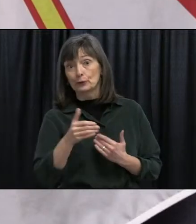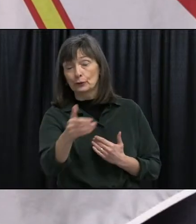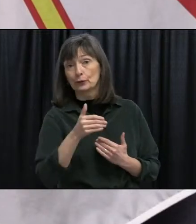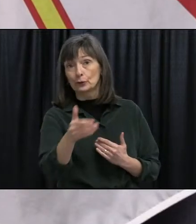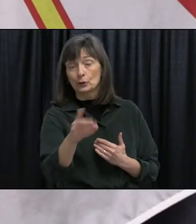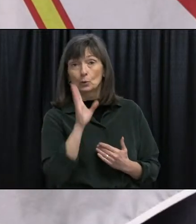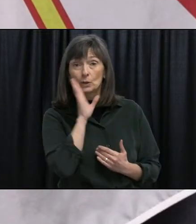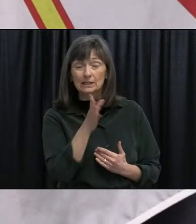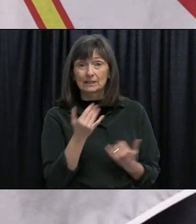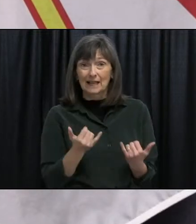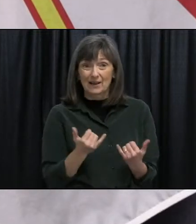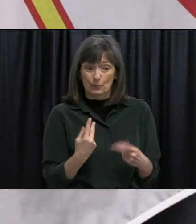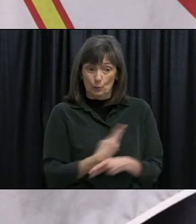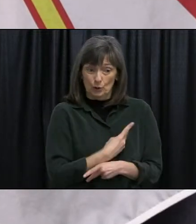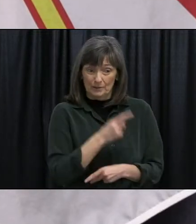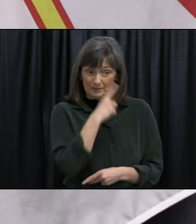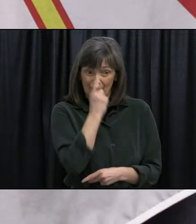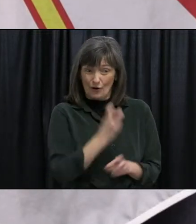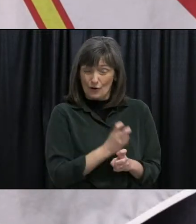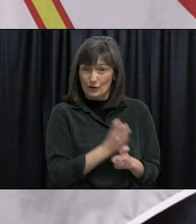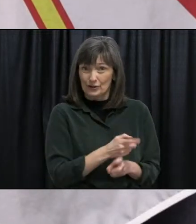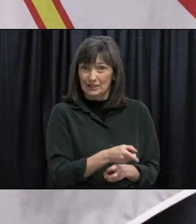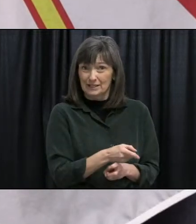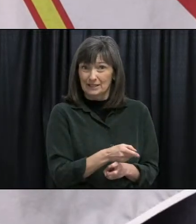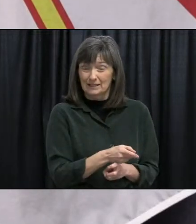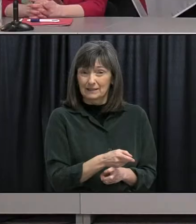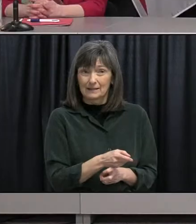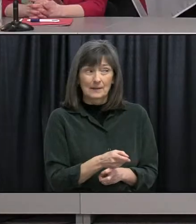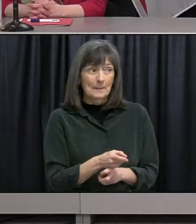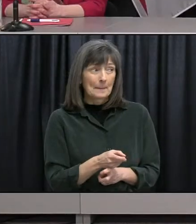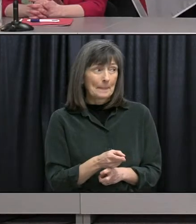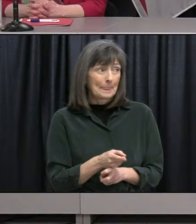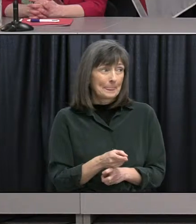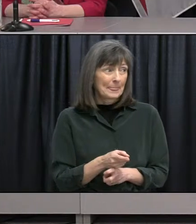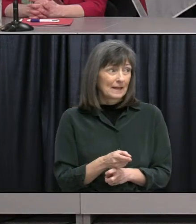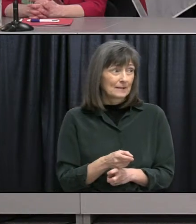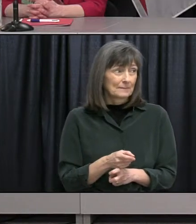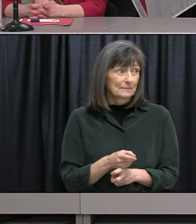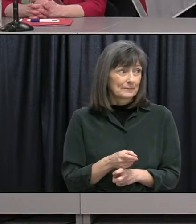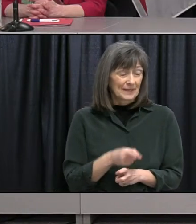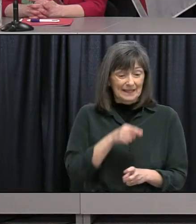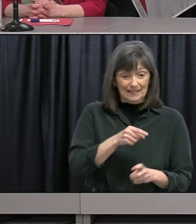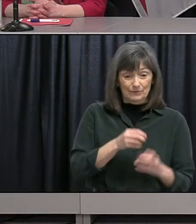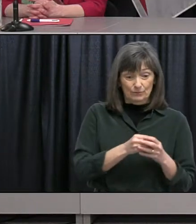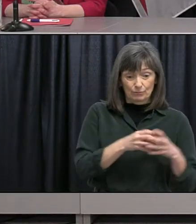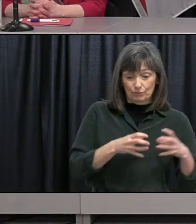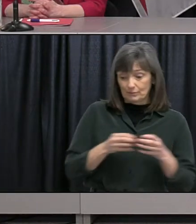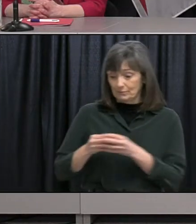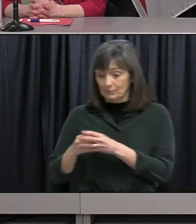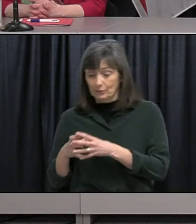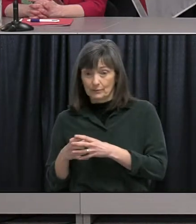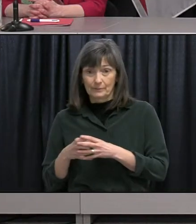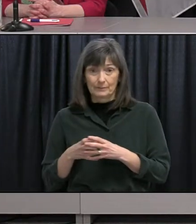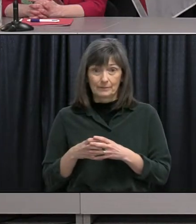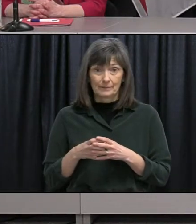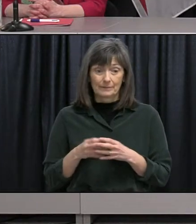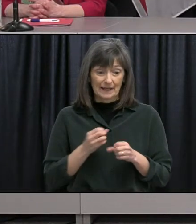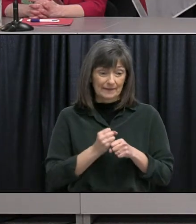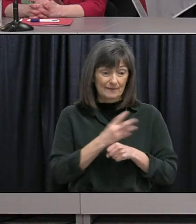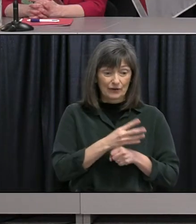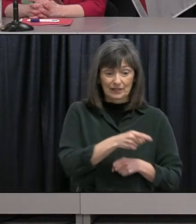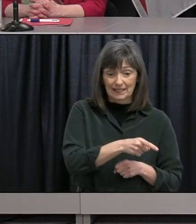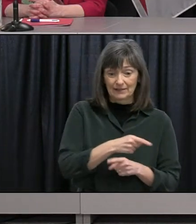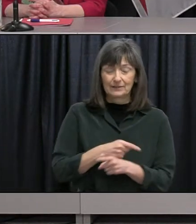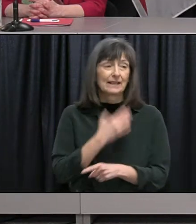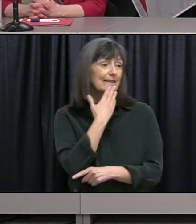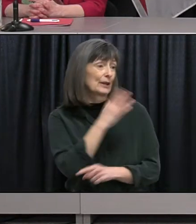province moving forward? But I think it speaks to the black swanness of kind of this event as a supercluster and variant kind of outbreak. Yeah, not